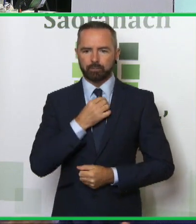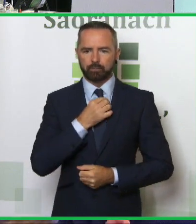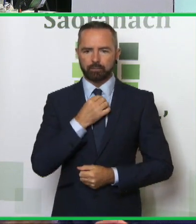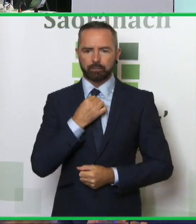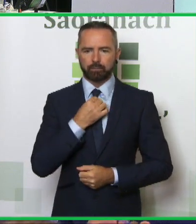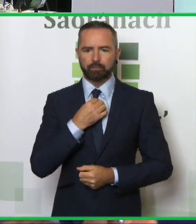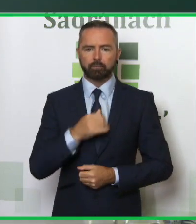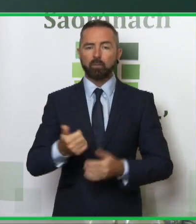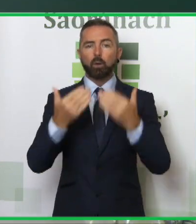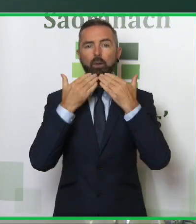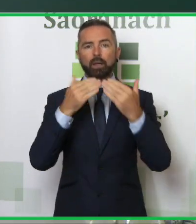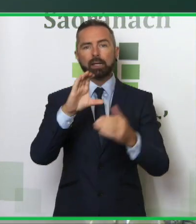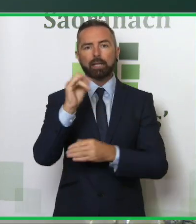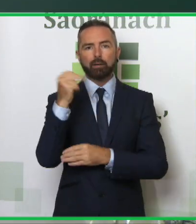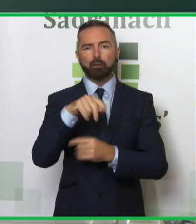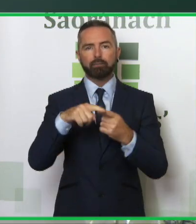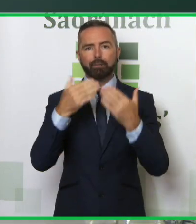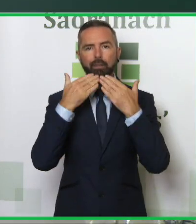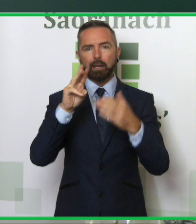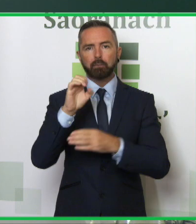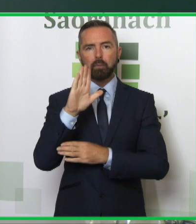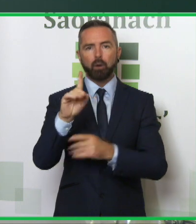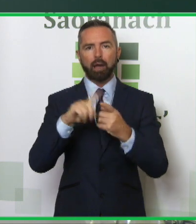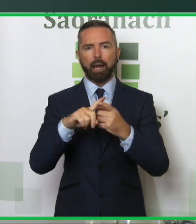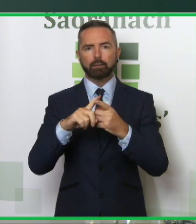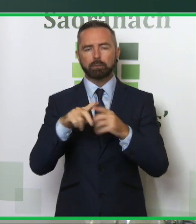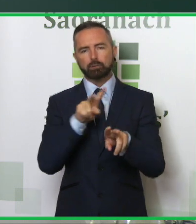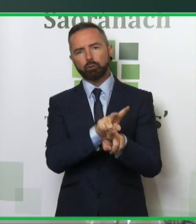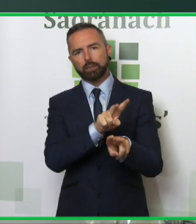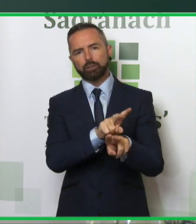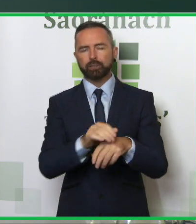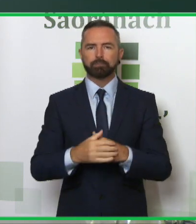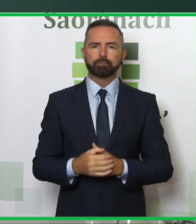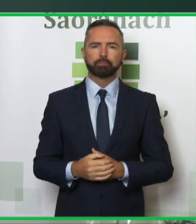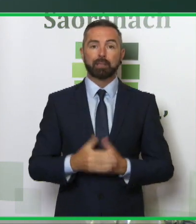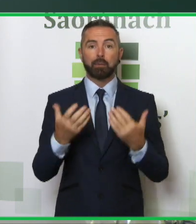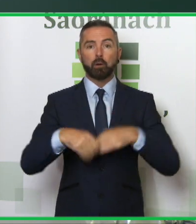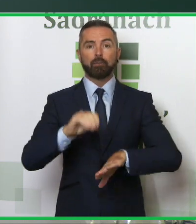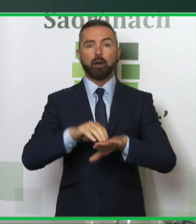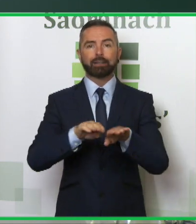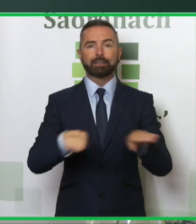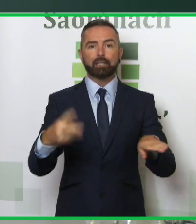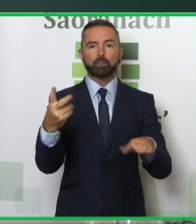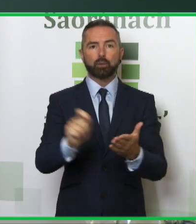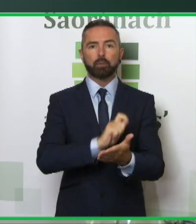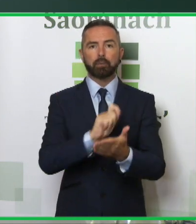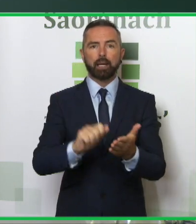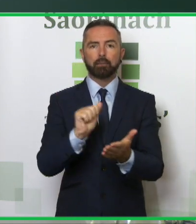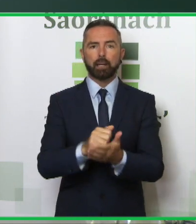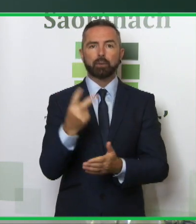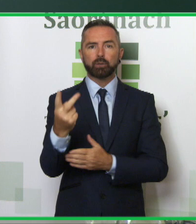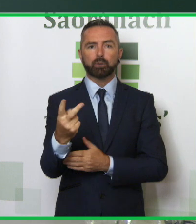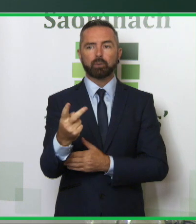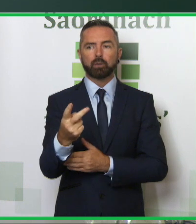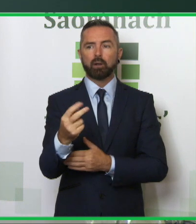Thanks, Kieran. Thanks, Paul. And thanks to our scrutineers as well. So we're now moving to stage 2 of ballot paper 2. Stage